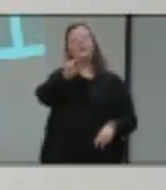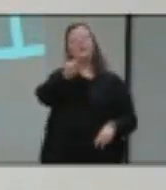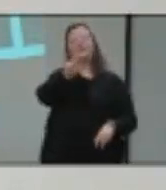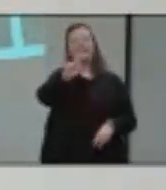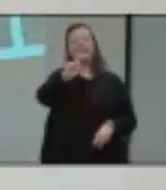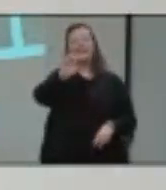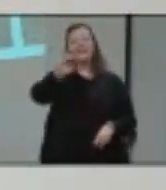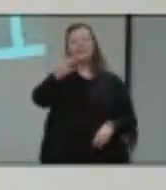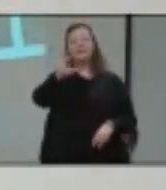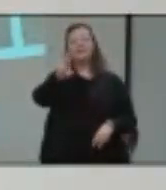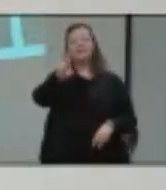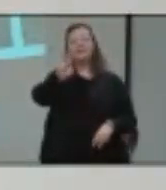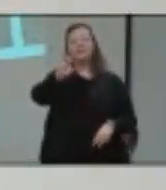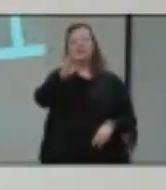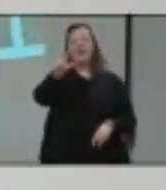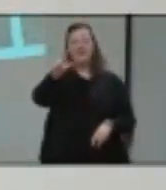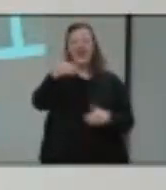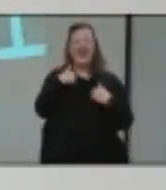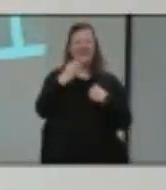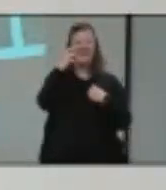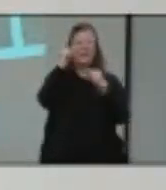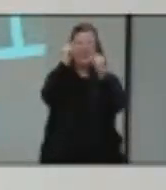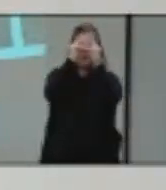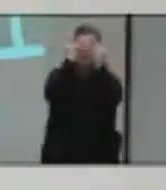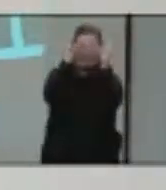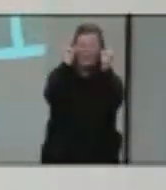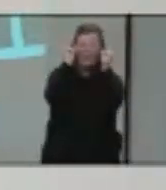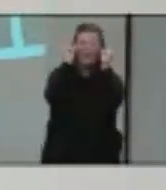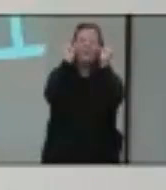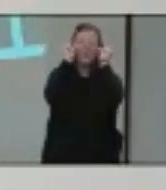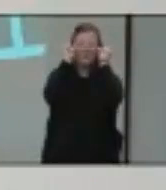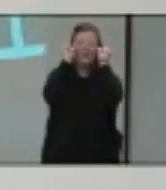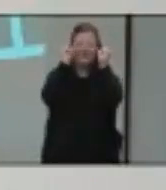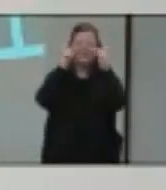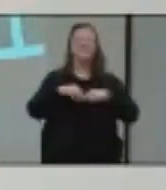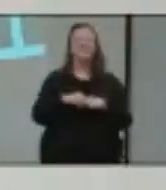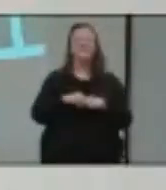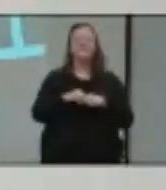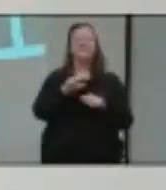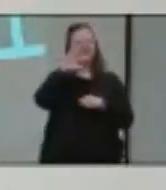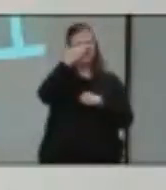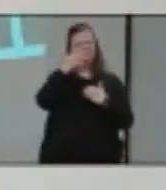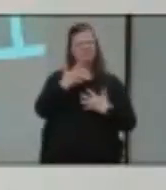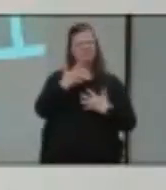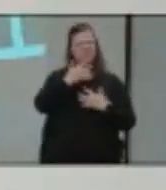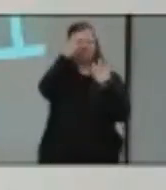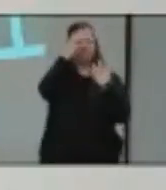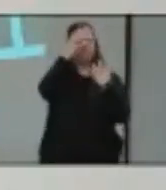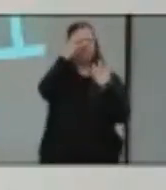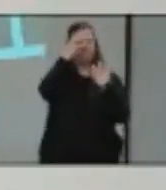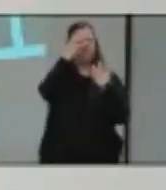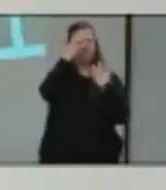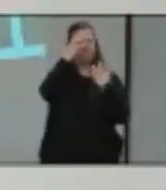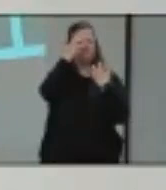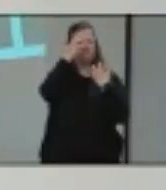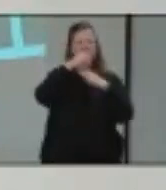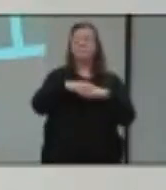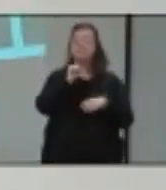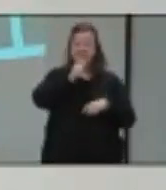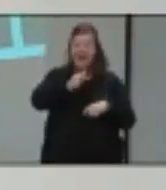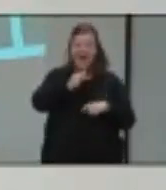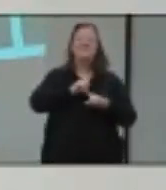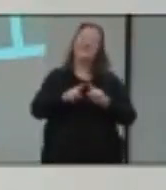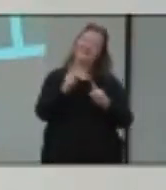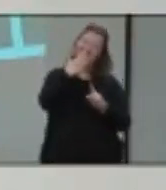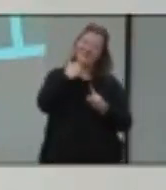across his forehead and bushy eyebrows that angled downward towards his nose, he appeared angry. He was not. In fact, he was